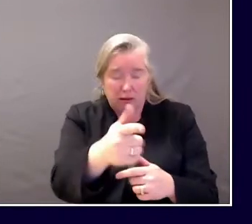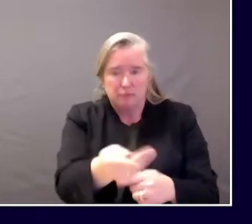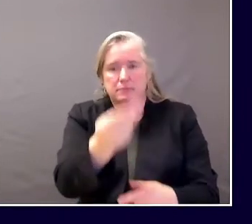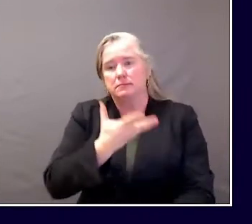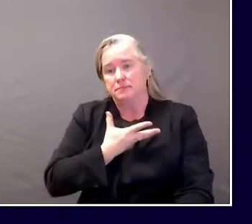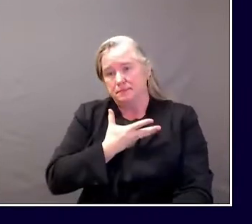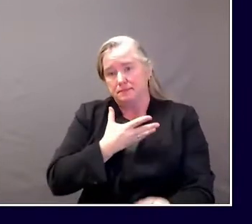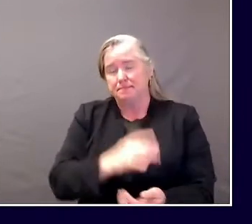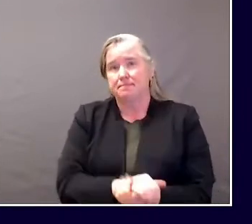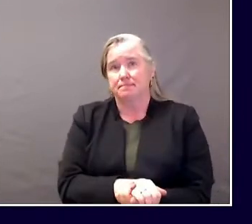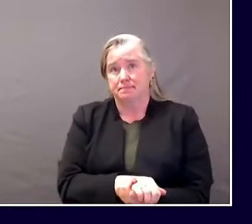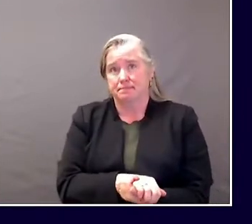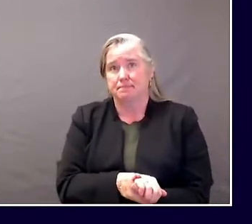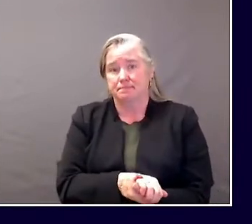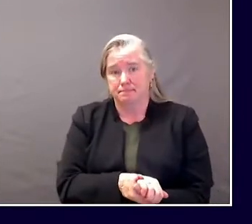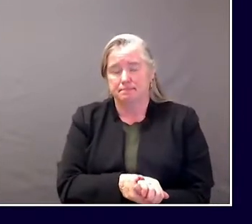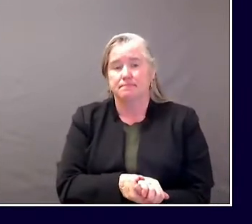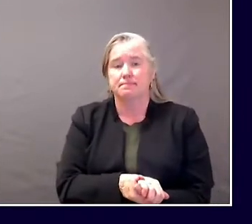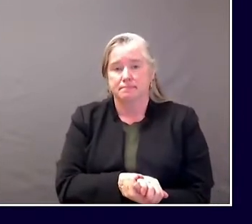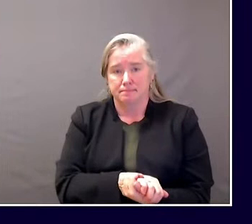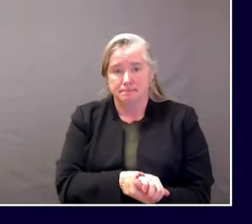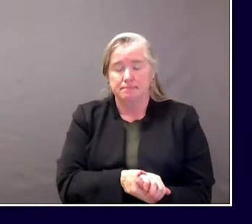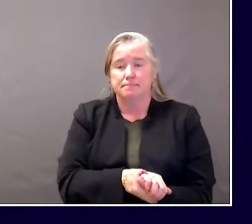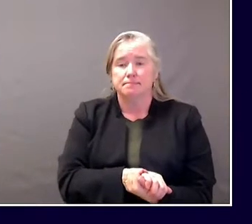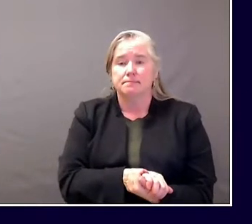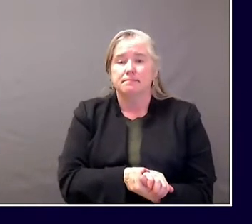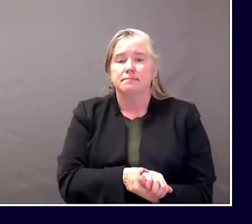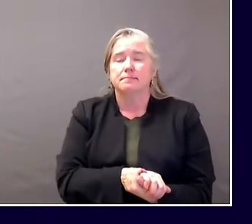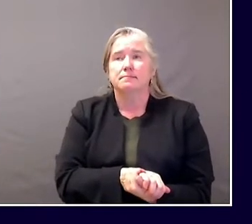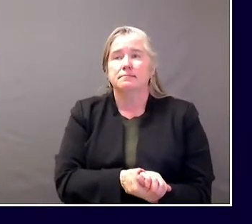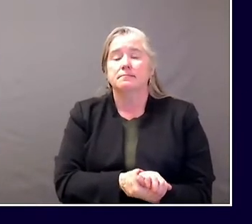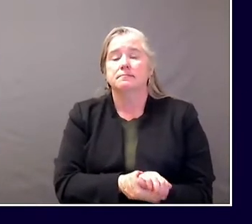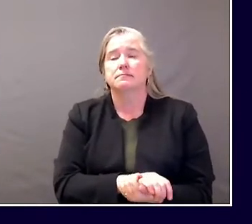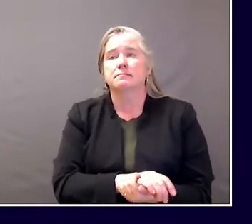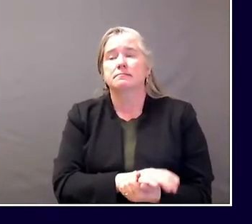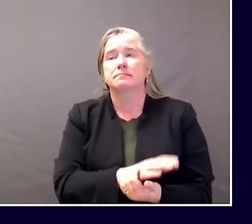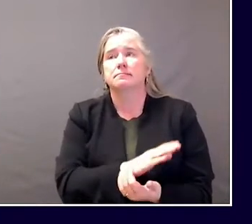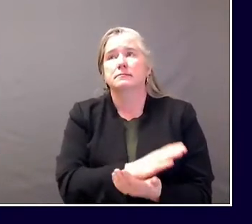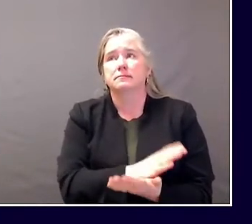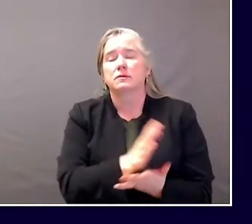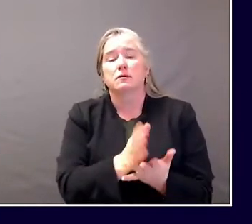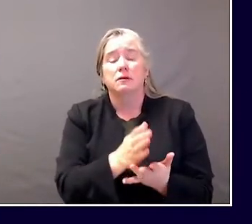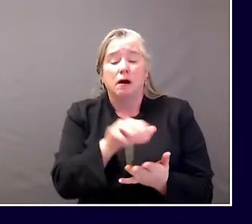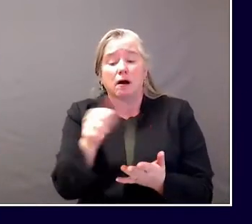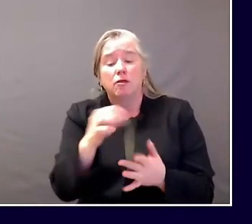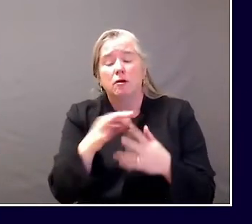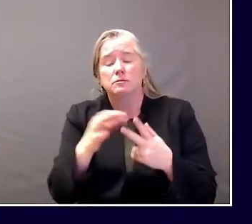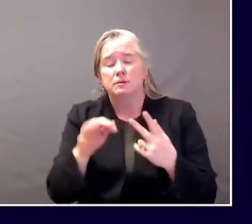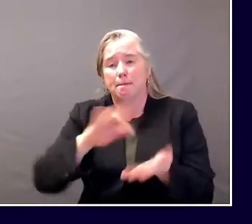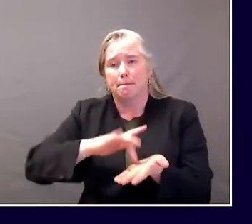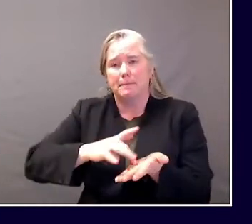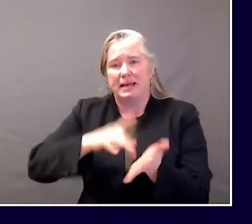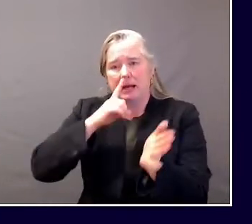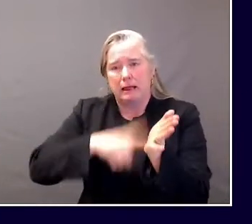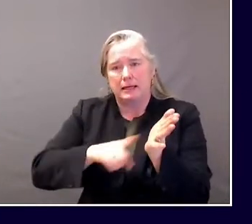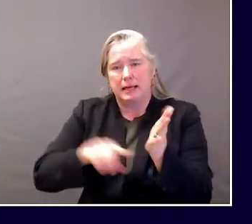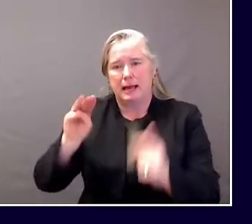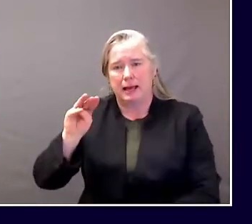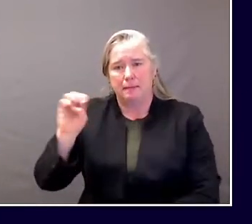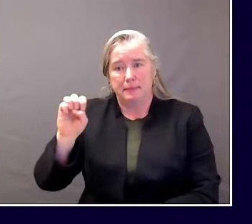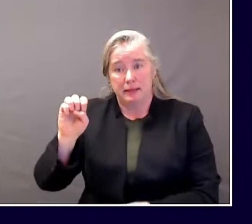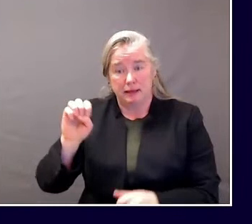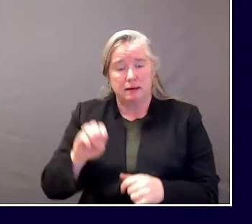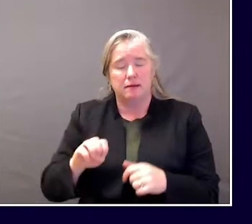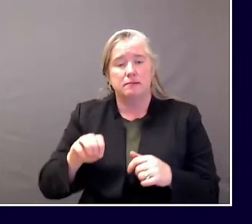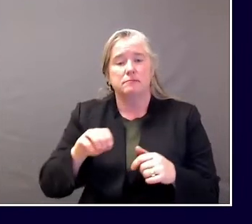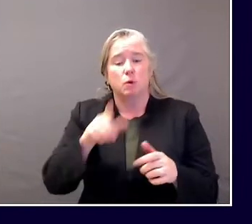us. But there are a certain number of individuals who die outside of any of these